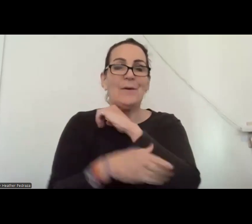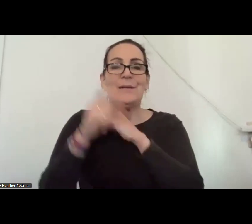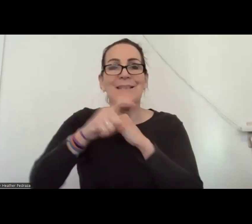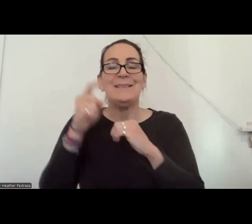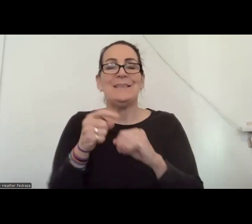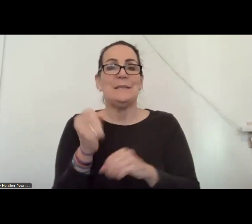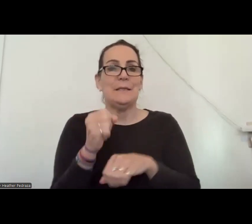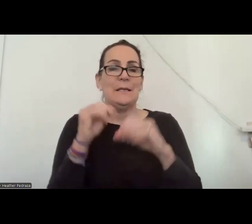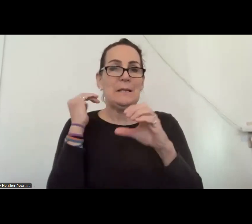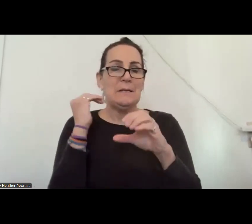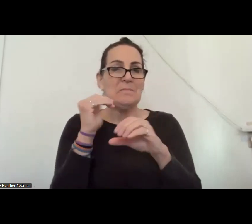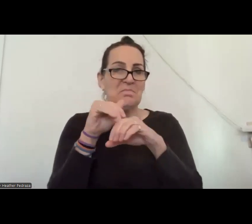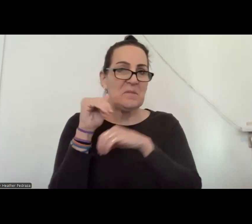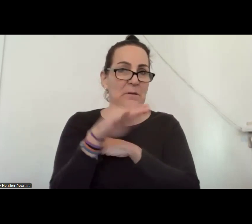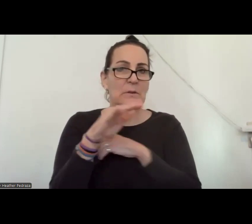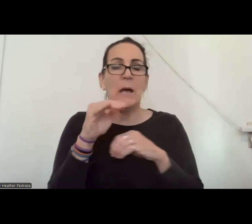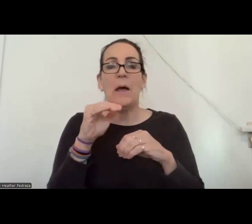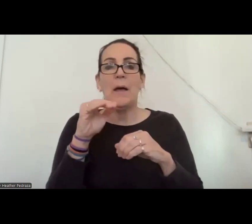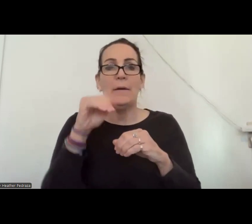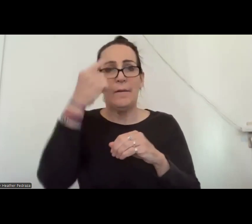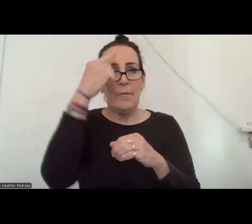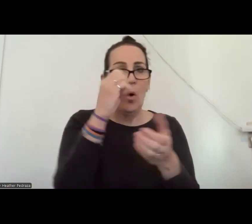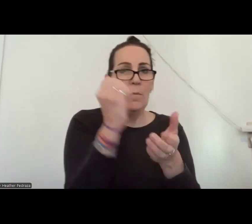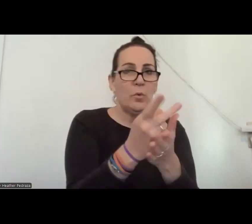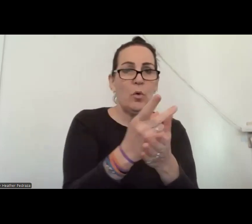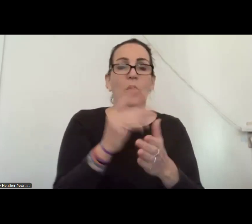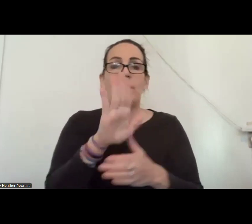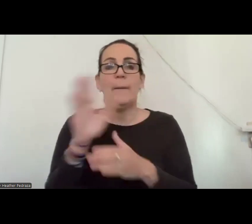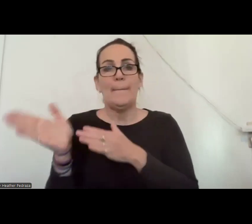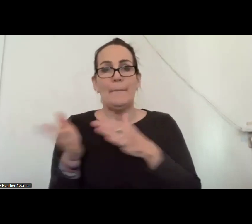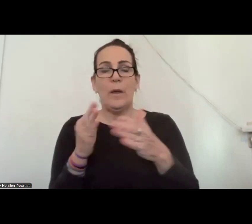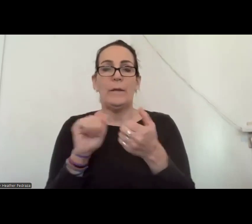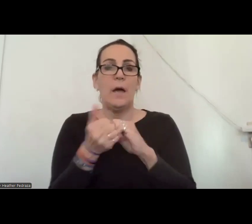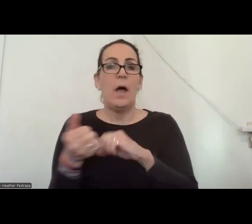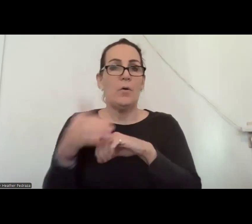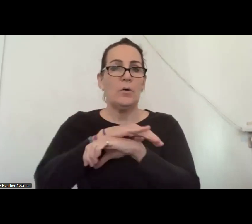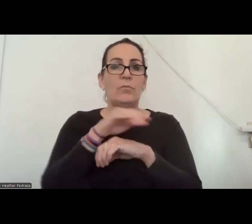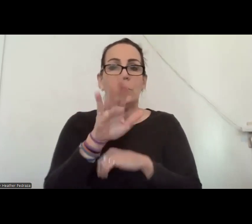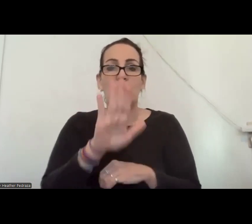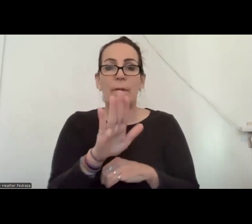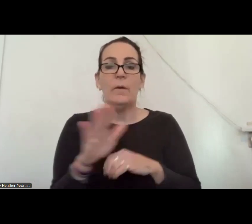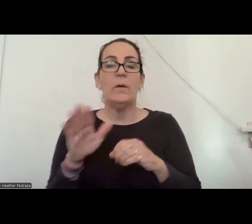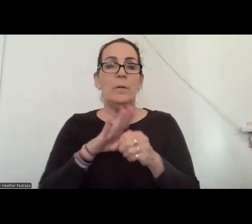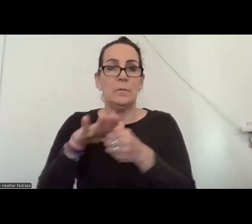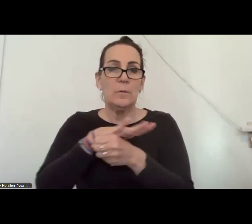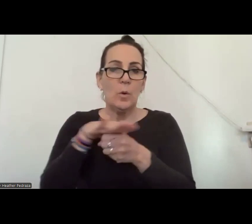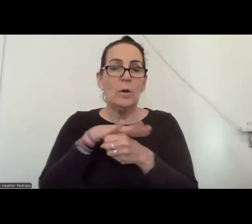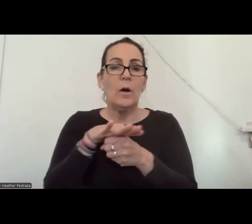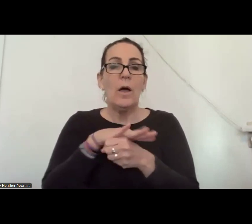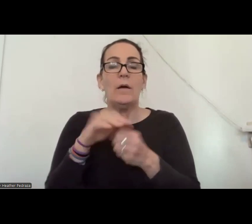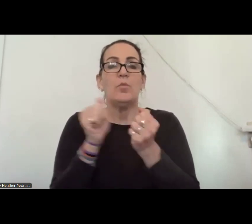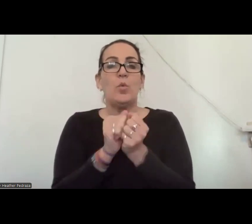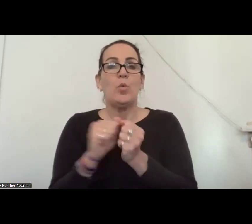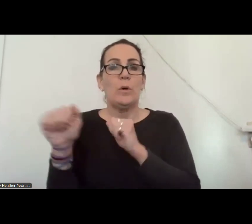submitted for approval their intended plan for how they're going to cover their local jurisdiction with these Behavioral